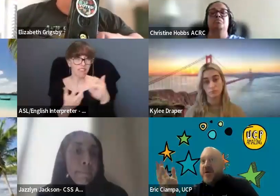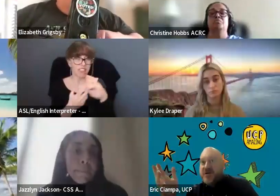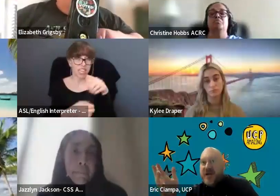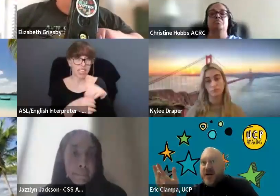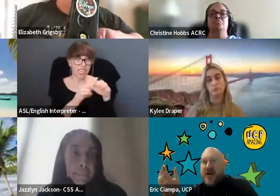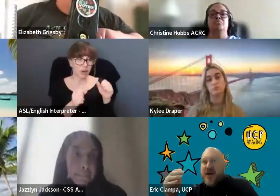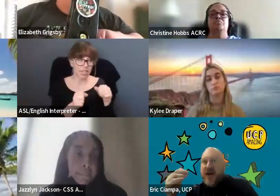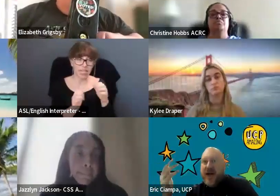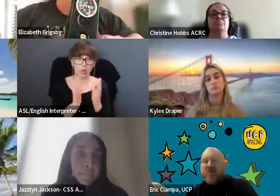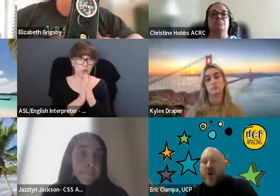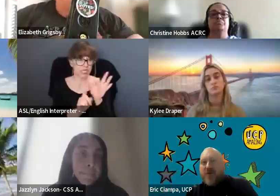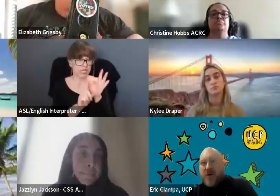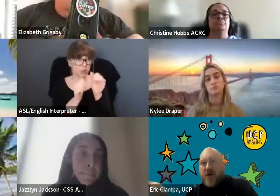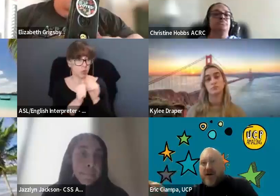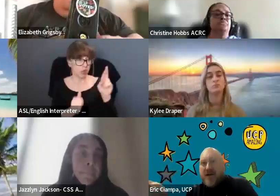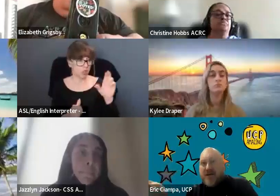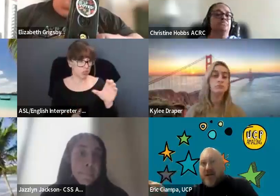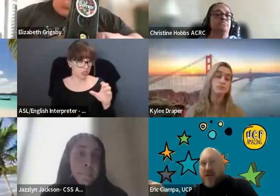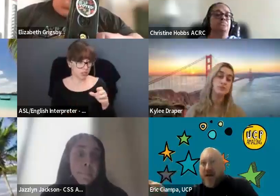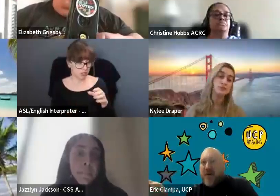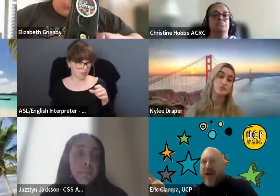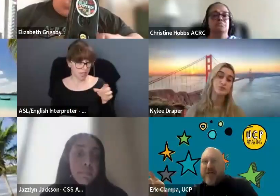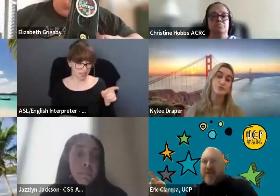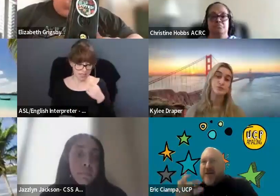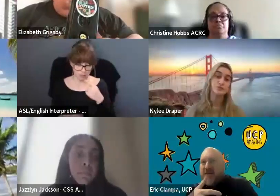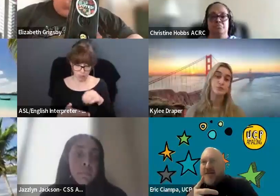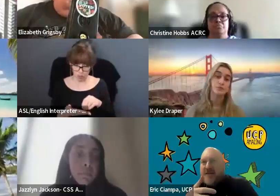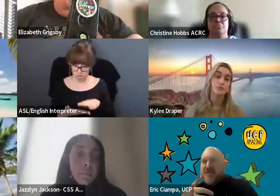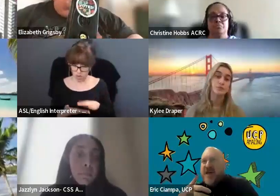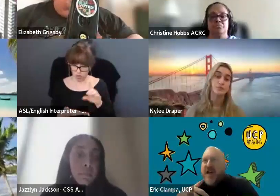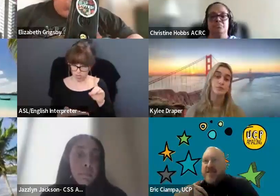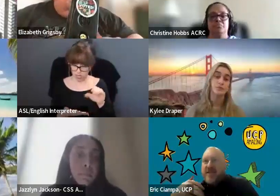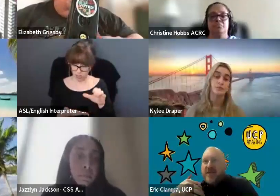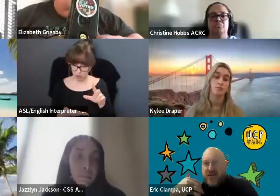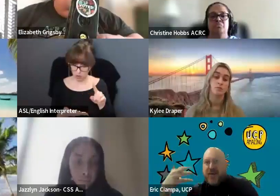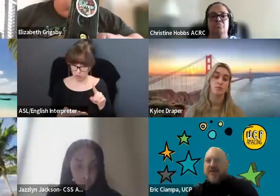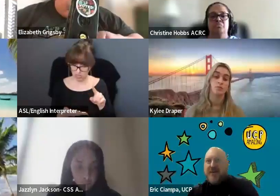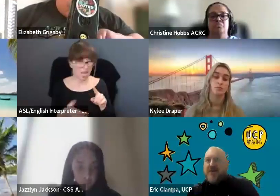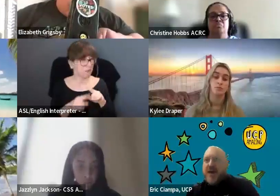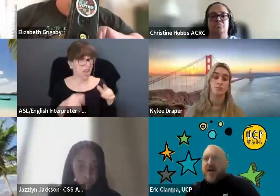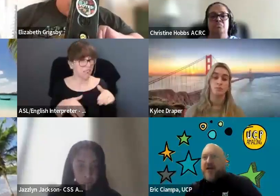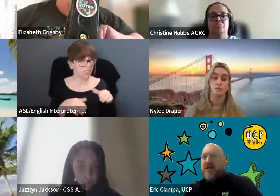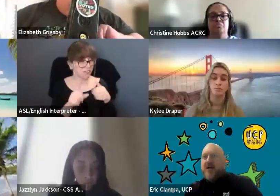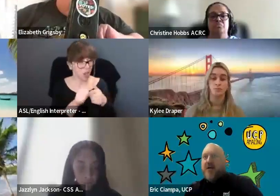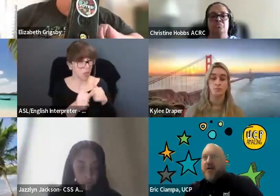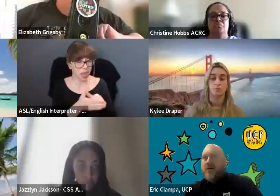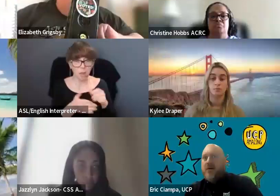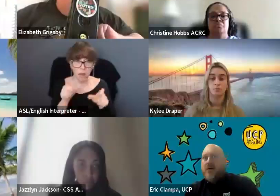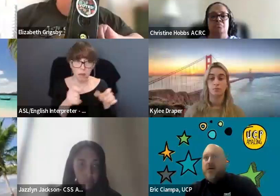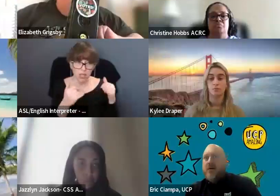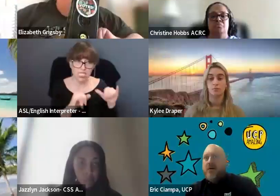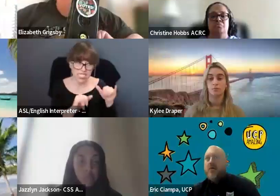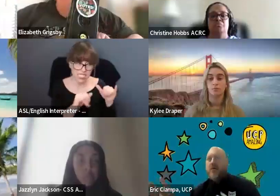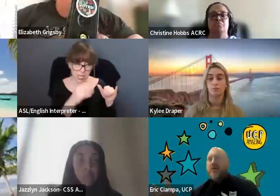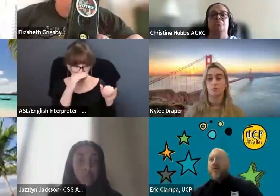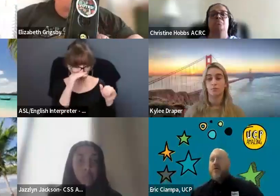exemption with your regional center. It had a 12/31 date to do that by, but we haven't done these exemptions. People can still do that, right? Yeah,